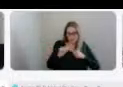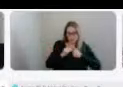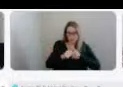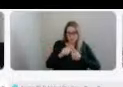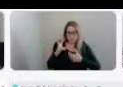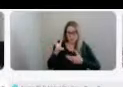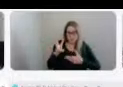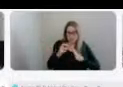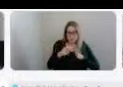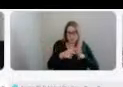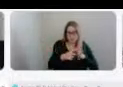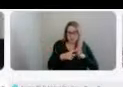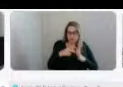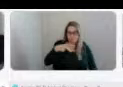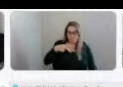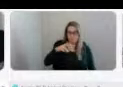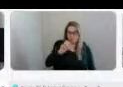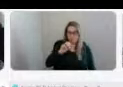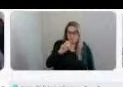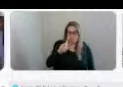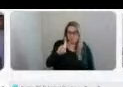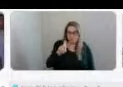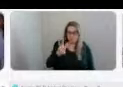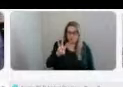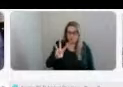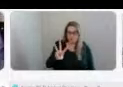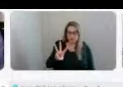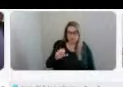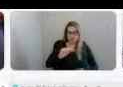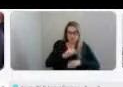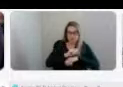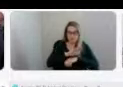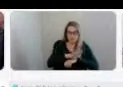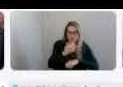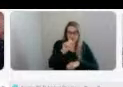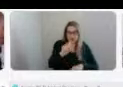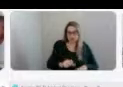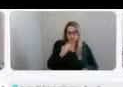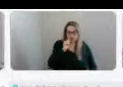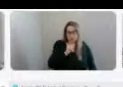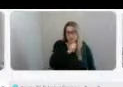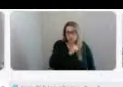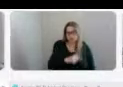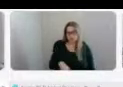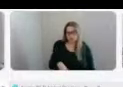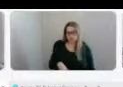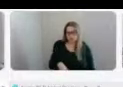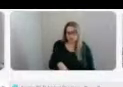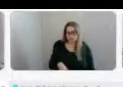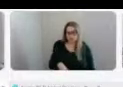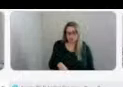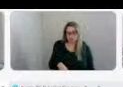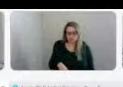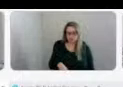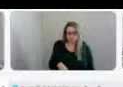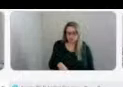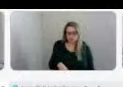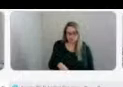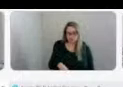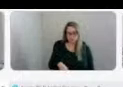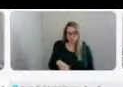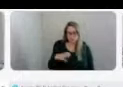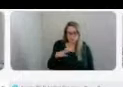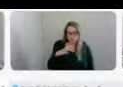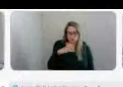guidelines of prop 106 that affect southern arizona at this point in the commission's